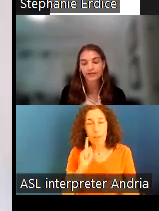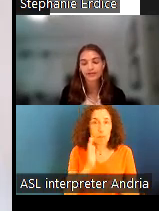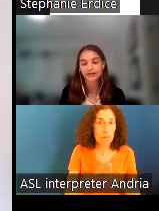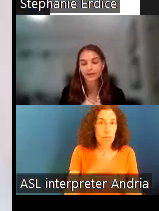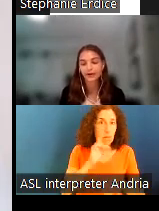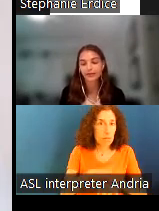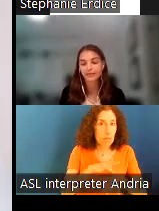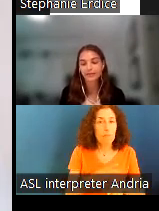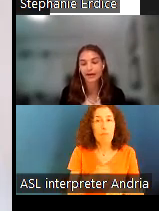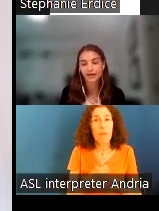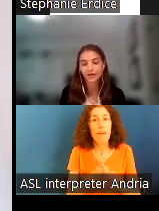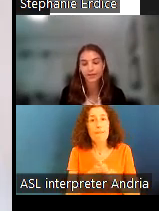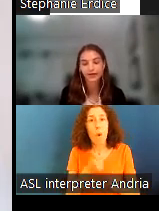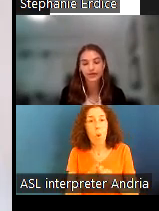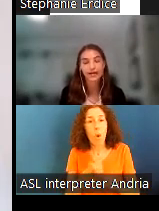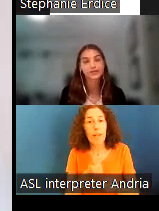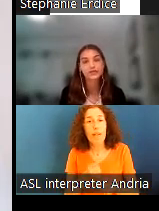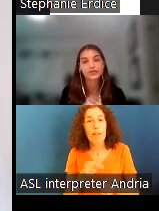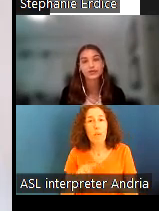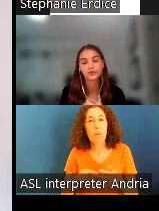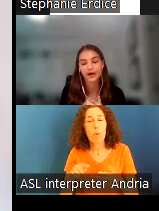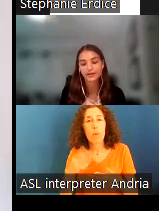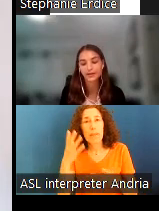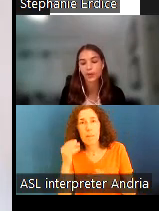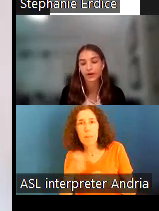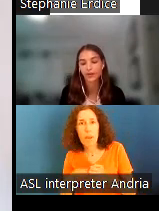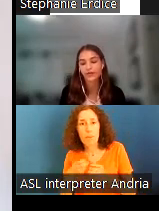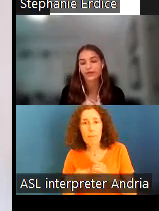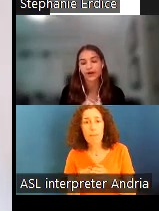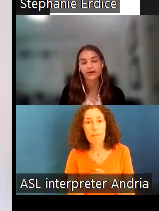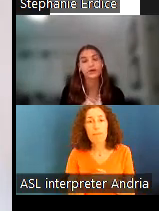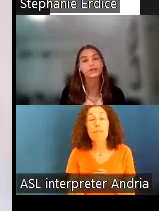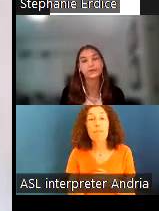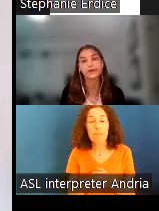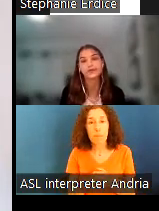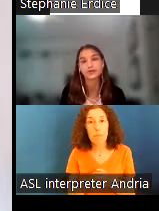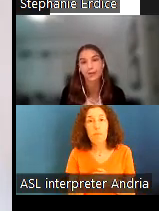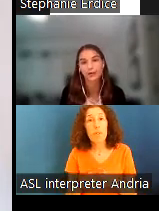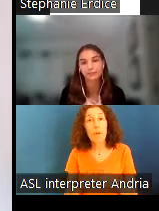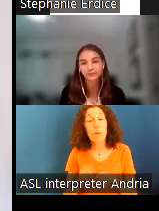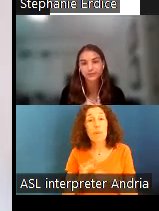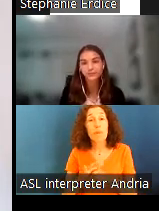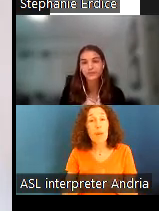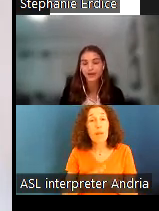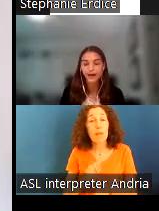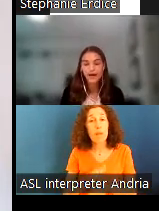survey respondents experienced secondary traumatic stress due to directly working with a client who experienced